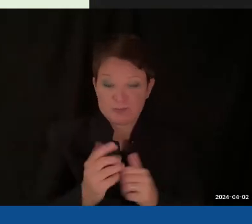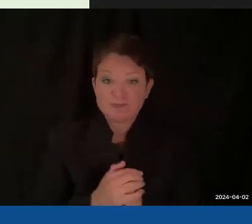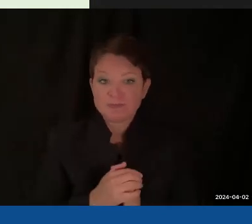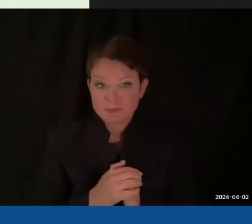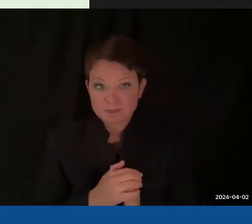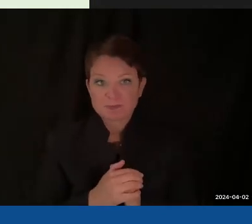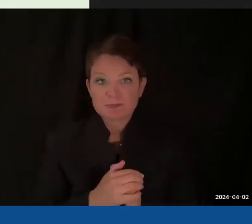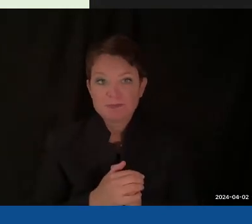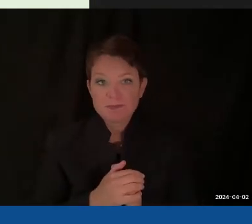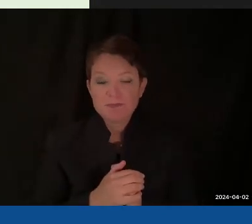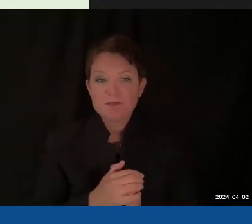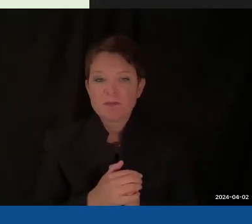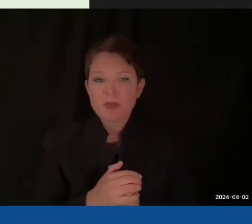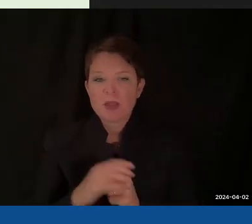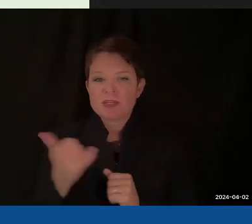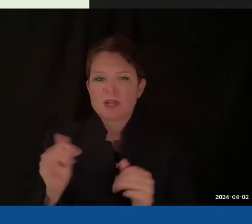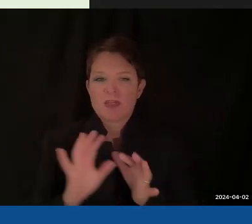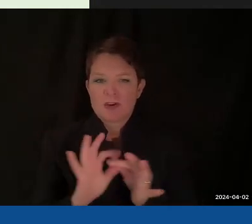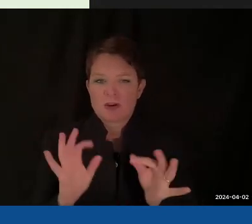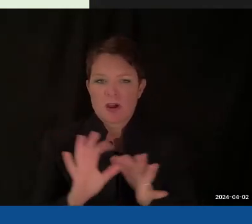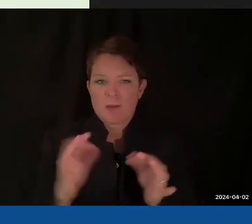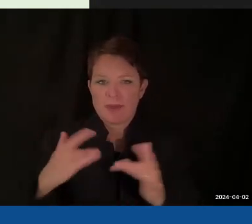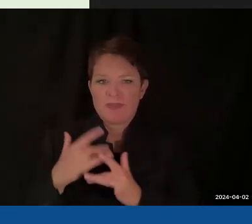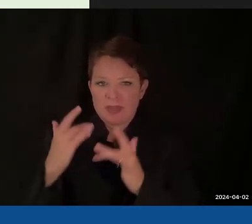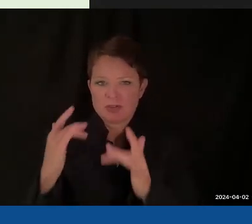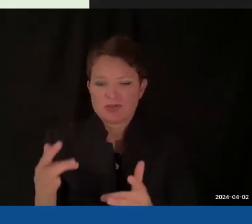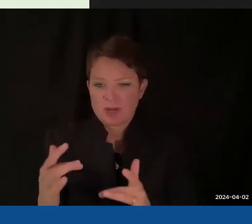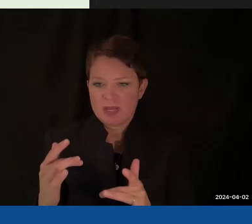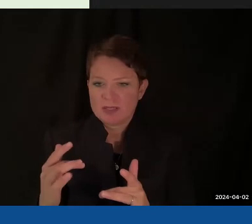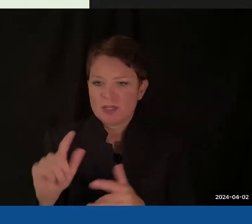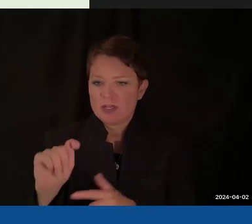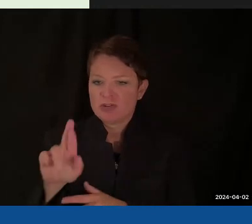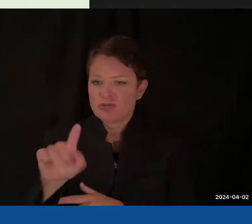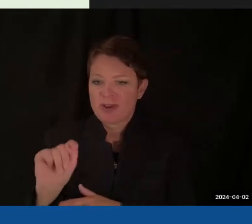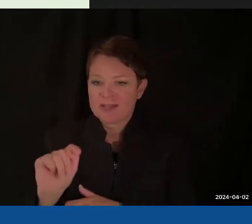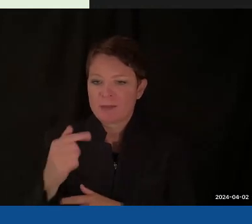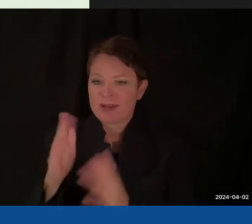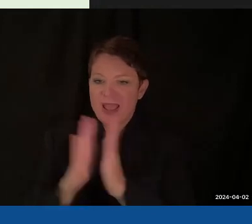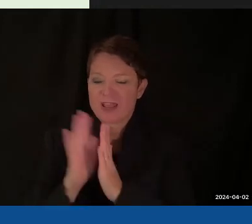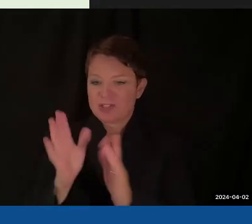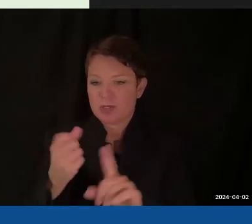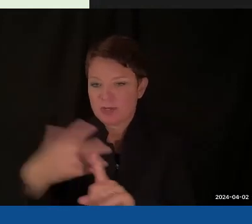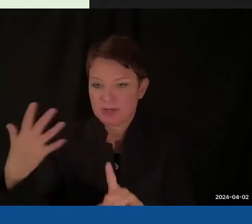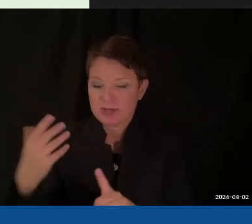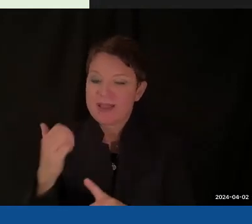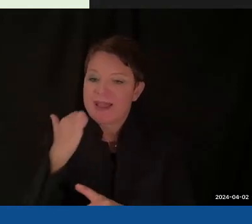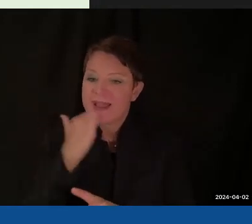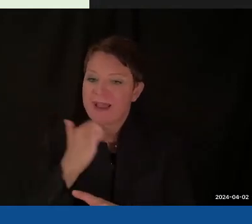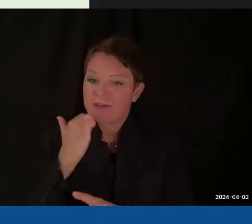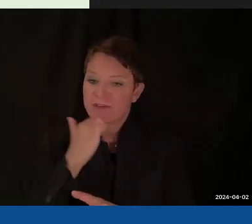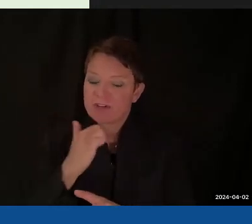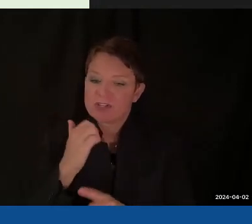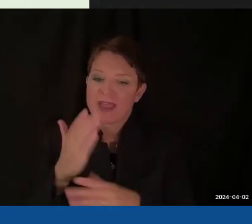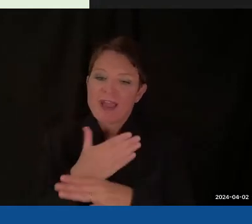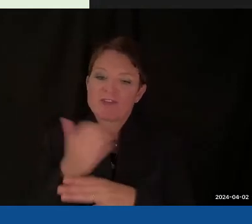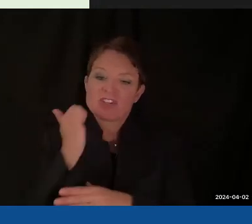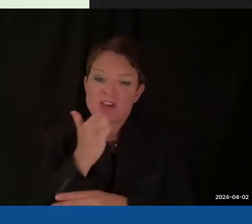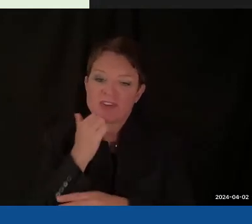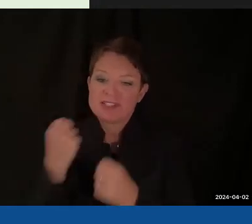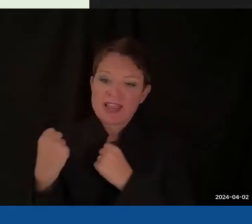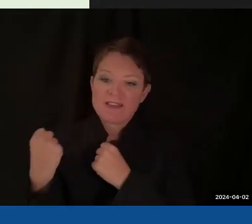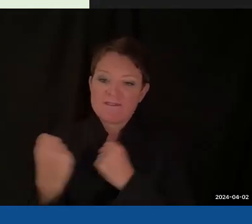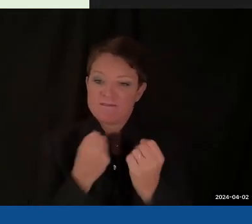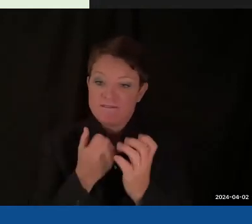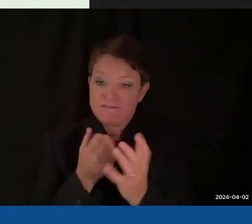There was another comment which, Trent, I'm going to ask you to speak to the average daily vehicles coming through